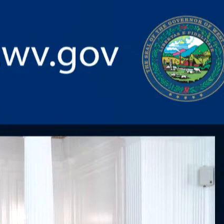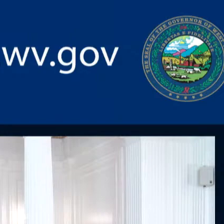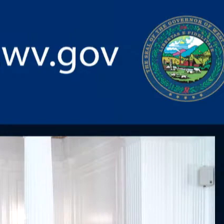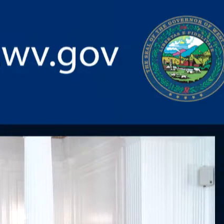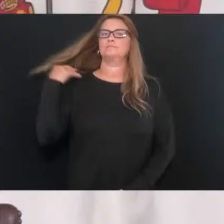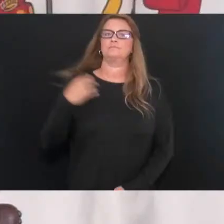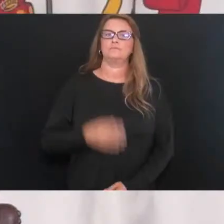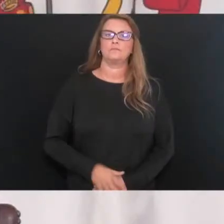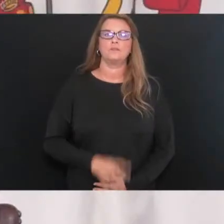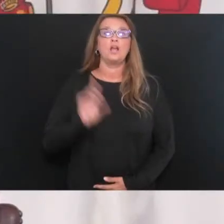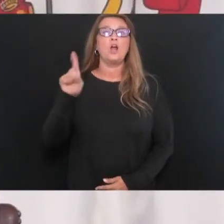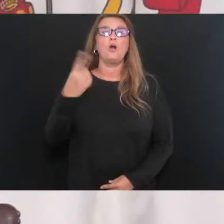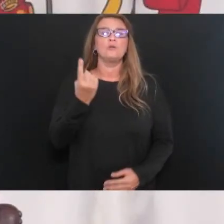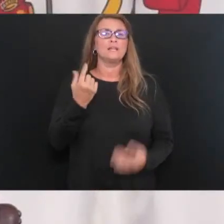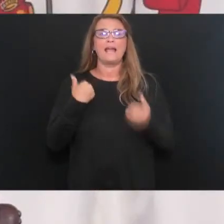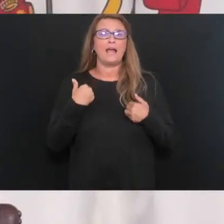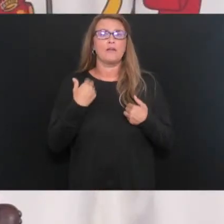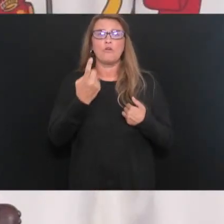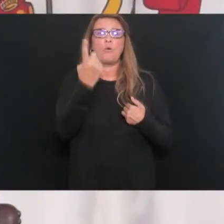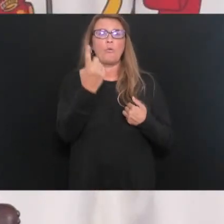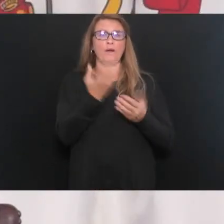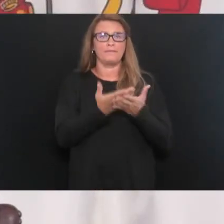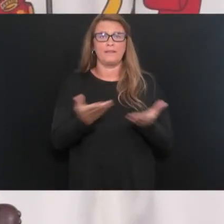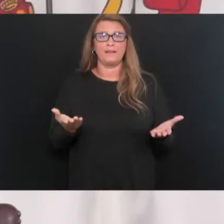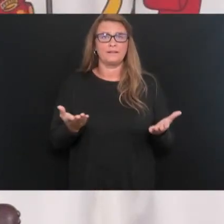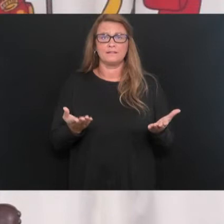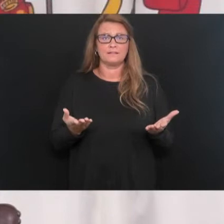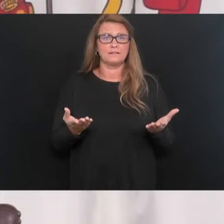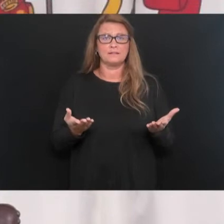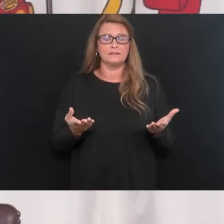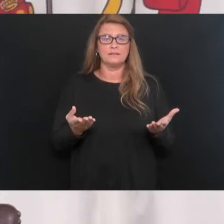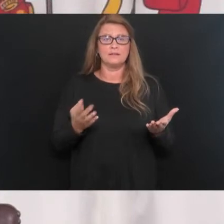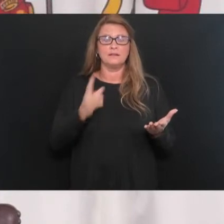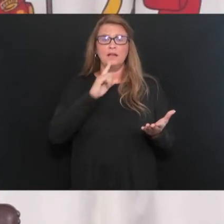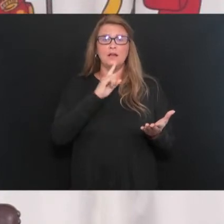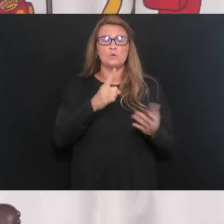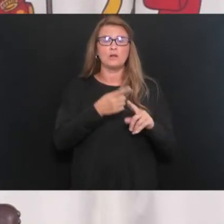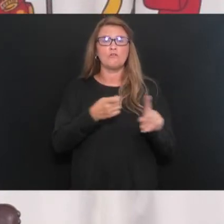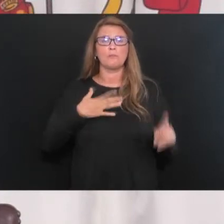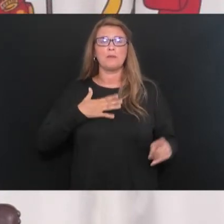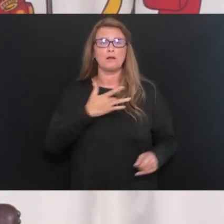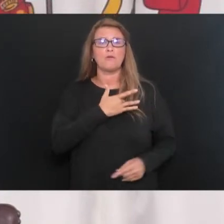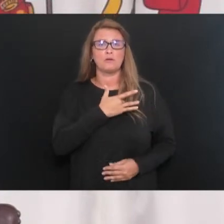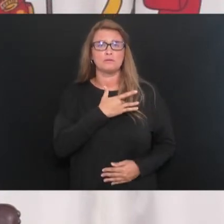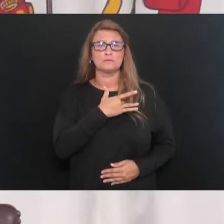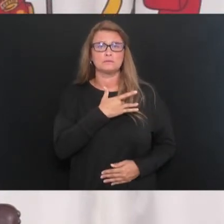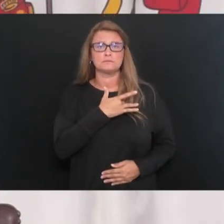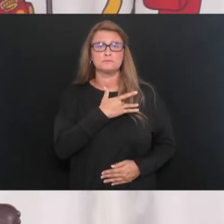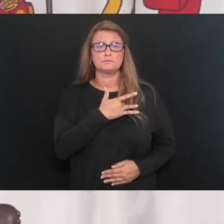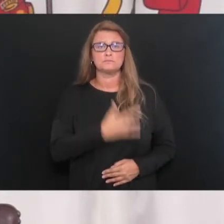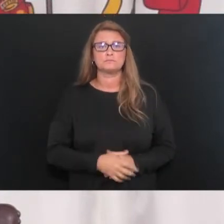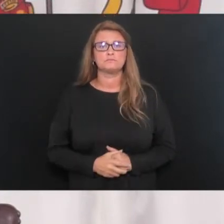I've only got one thing, and I really mean this wholeheartedly. I